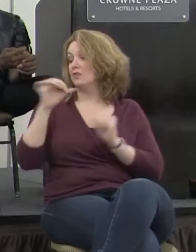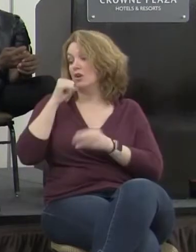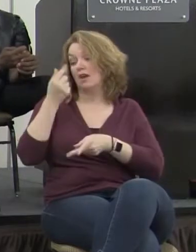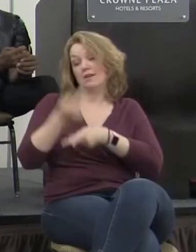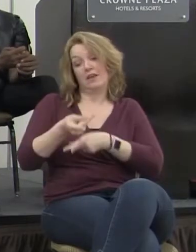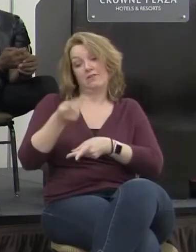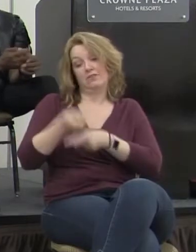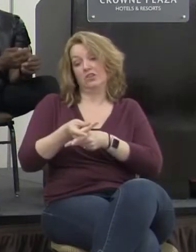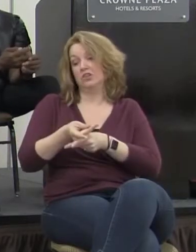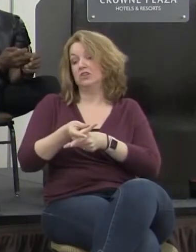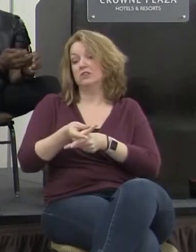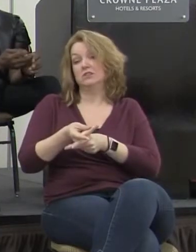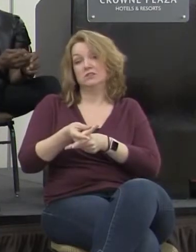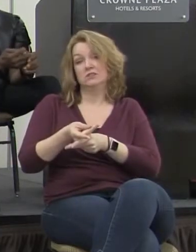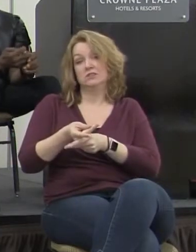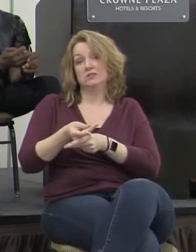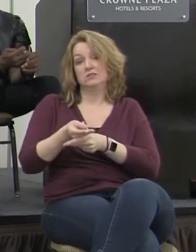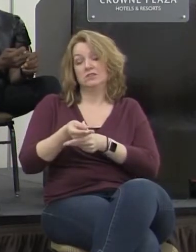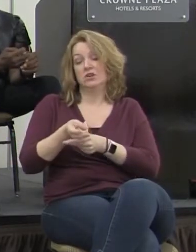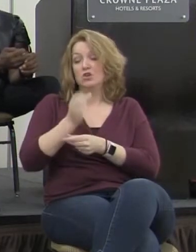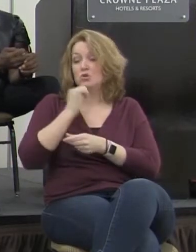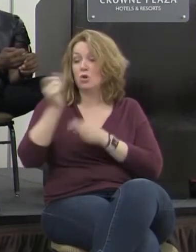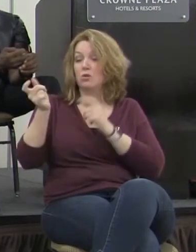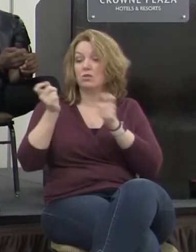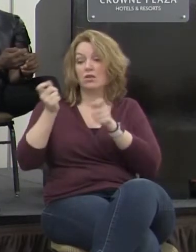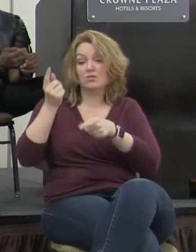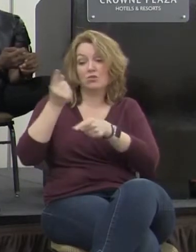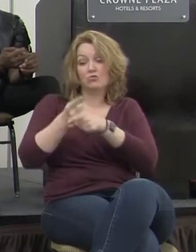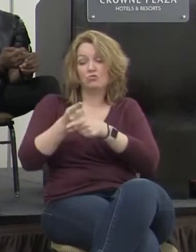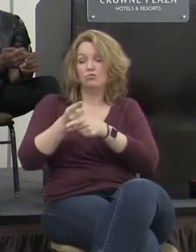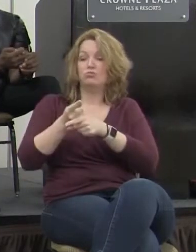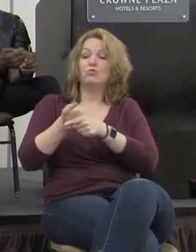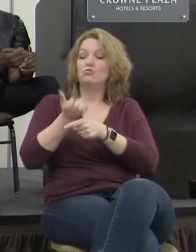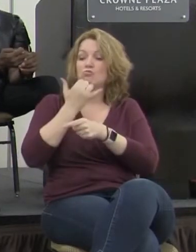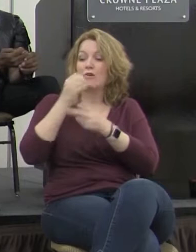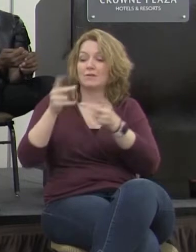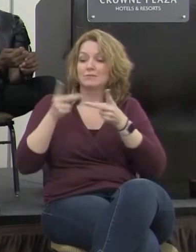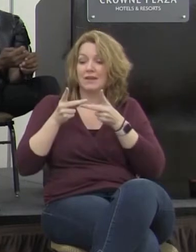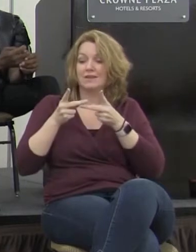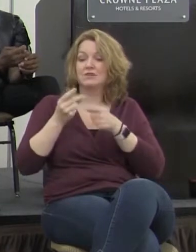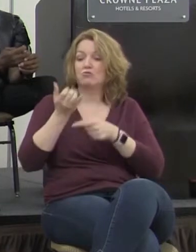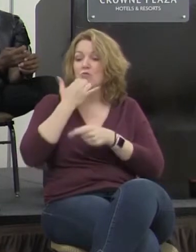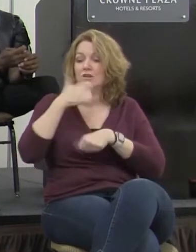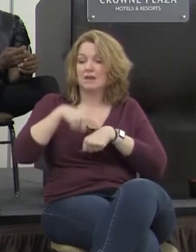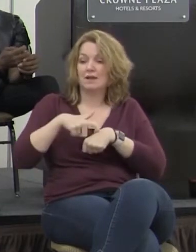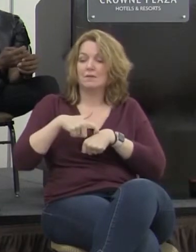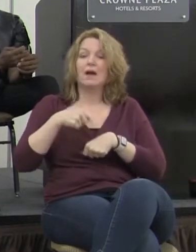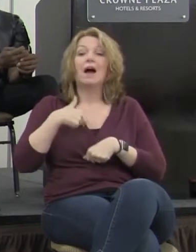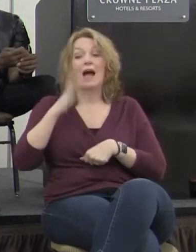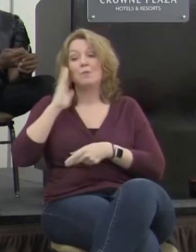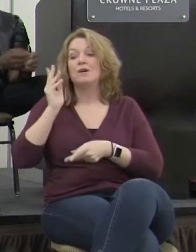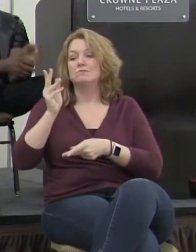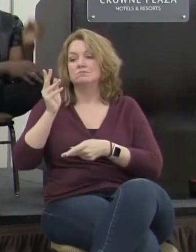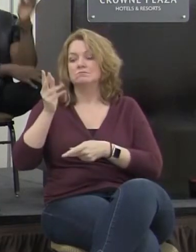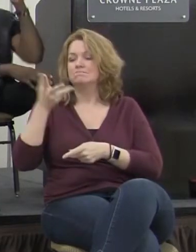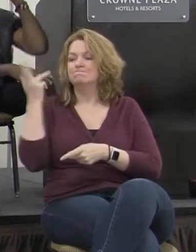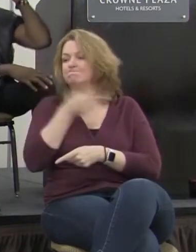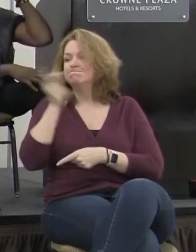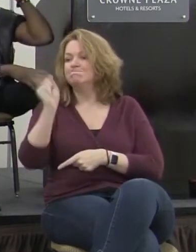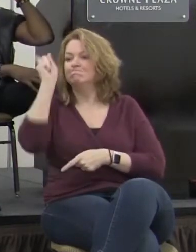careful, you fail to police yourself at the wrong place at the wrong time, and you will run into somebody like me who will police it for you.